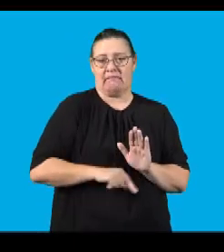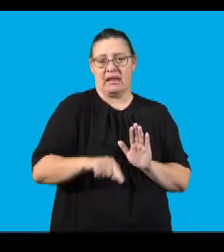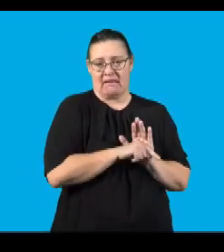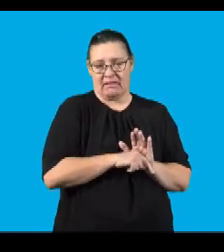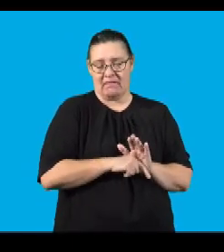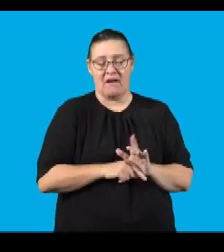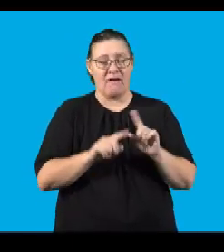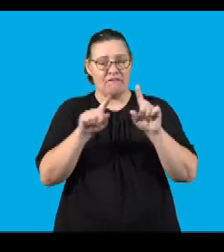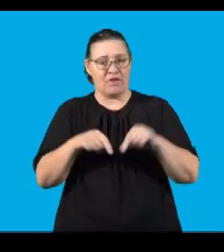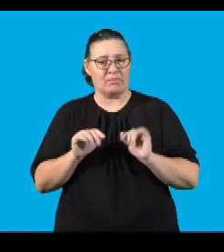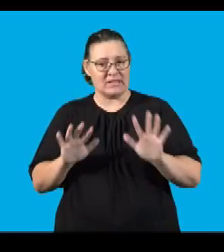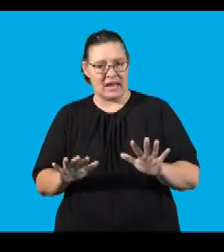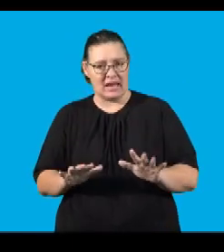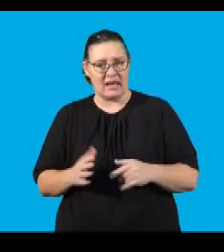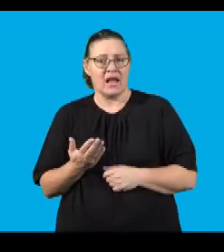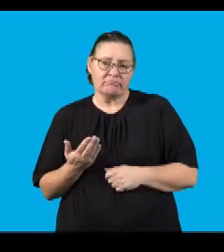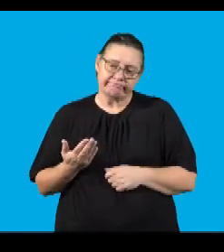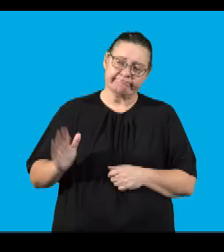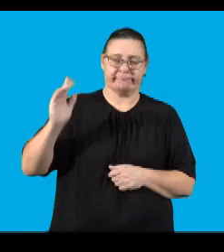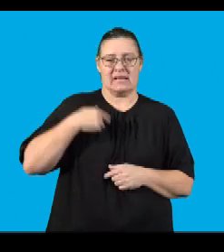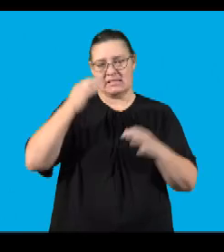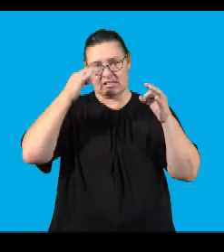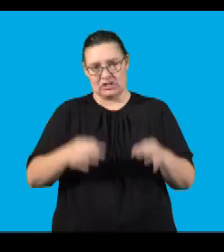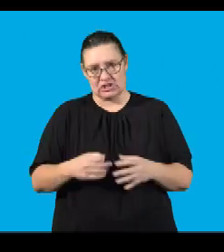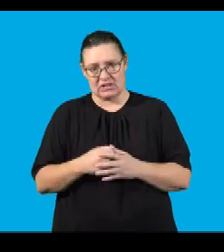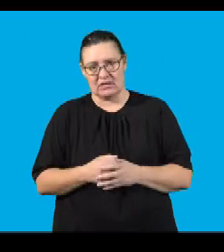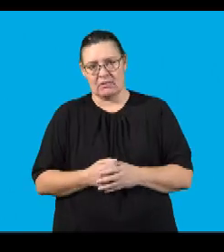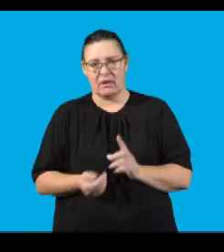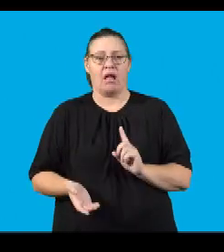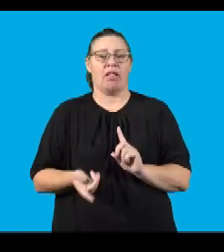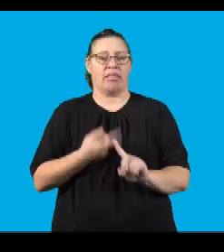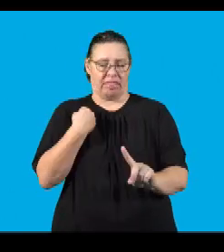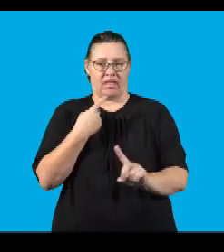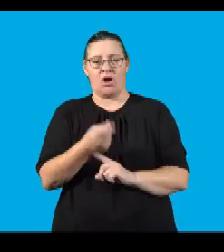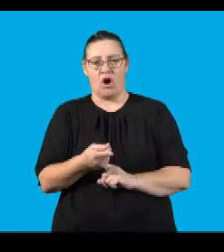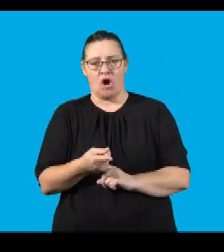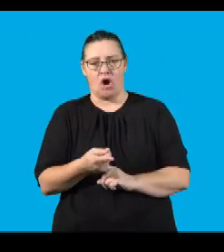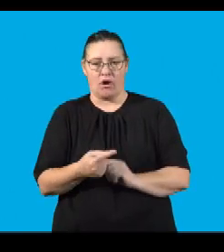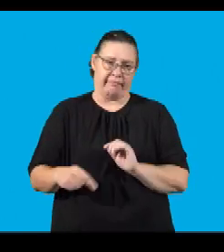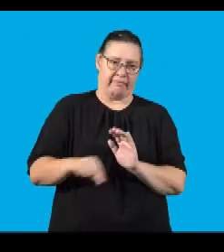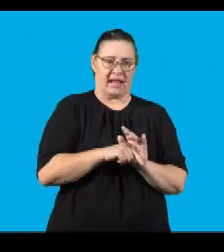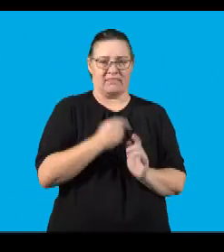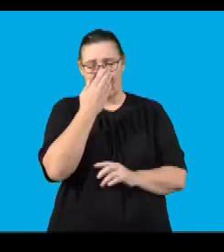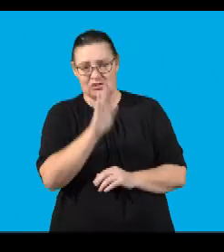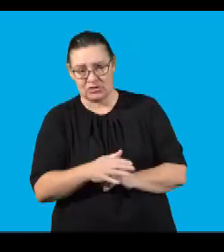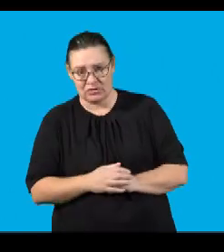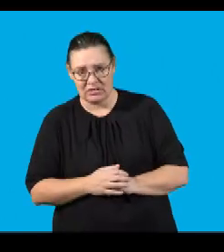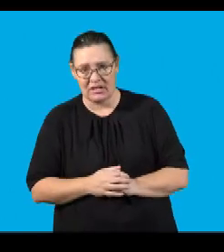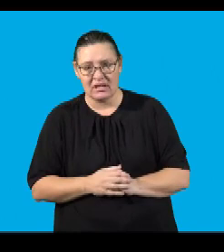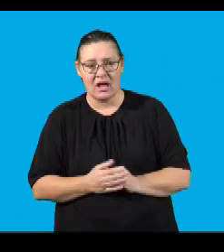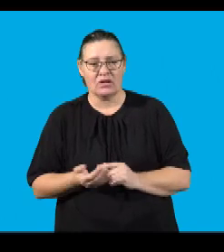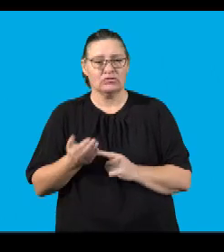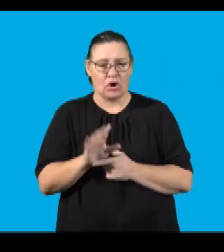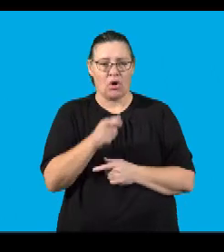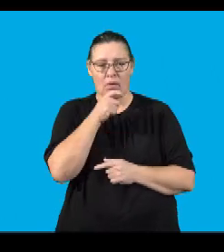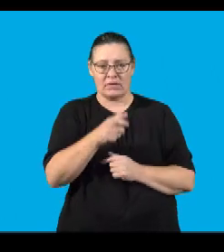in frame 10, he abandons his decision. He is defeated by her fatalistic attitude. And this shows us,